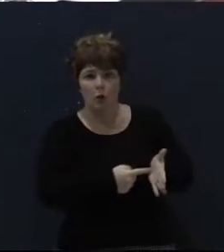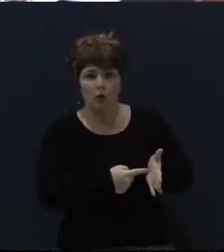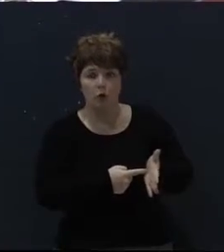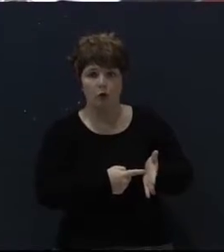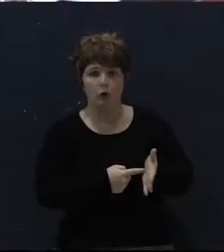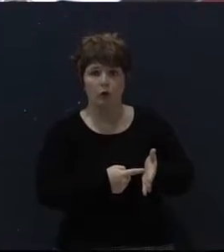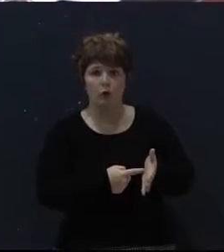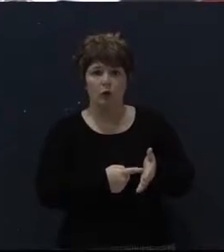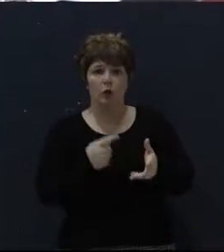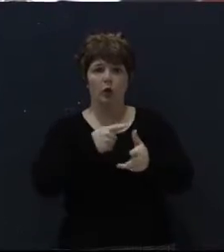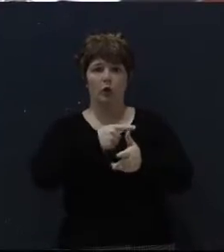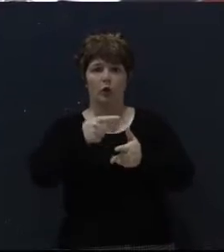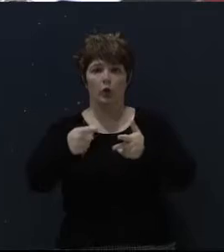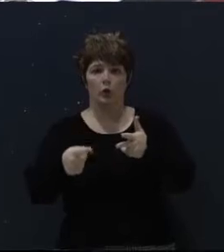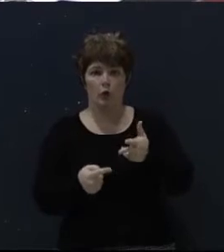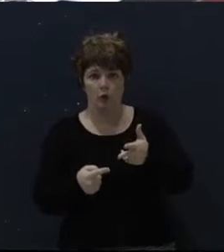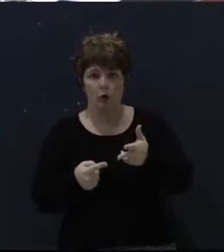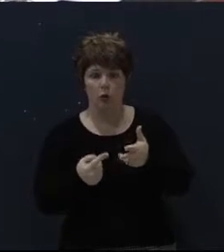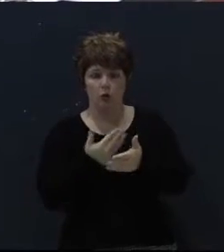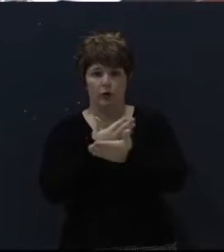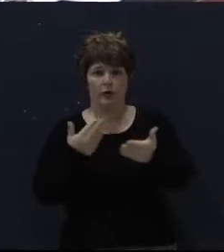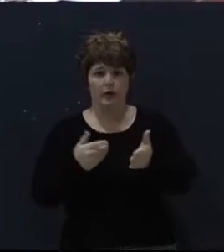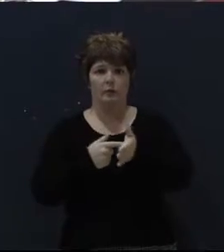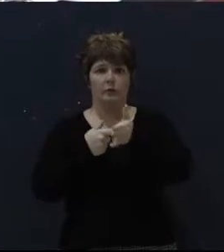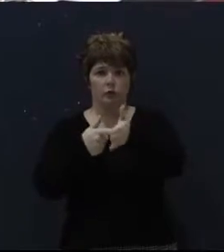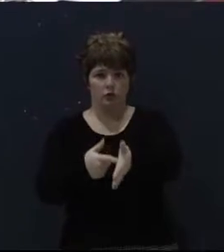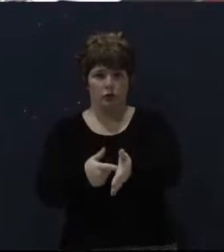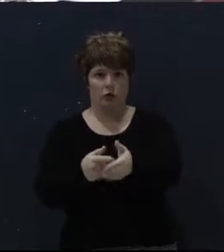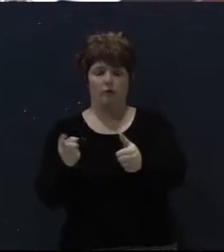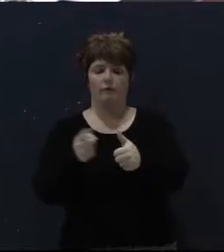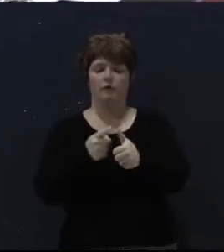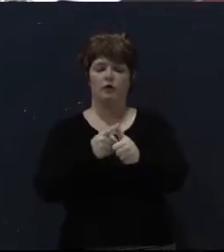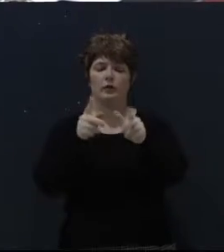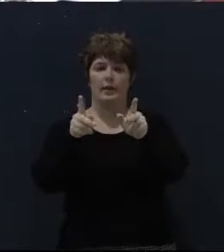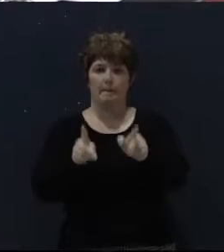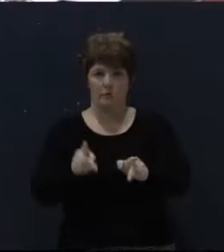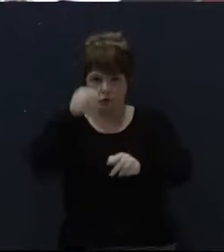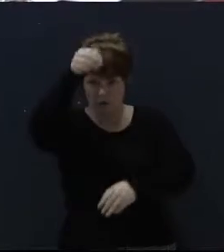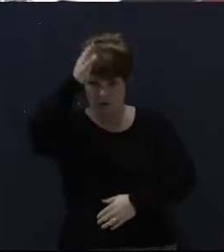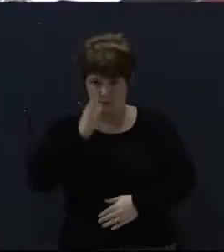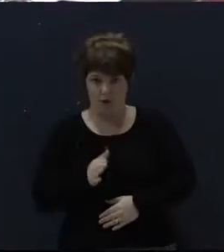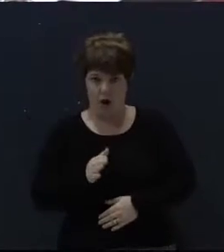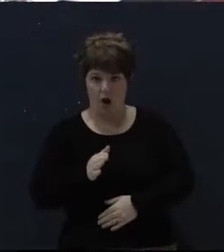there's three compartments I'll show you. First of all, I want to talk about the person of God.